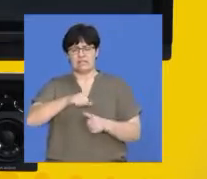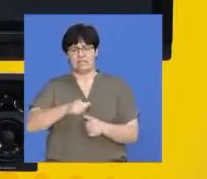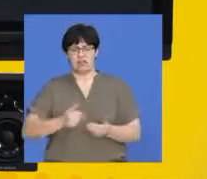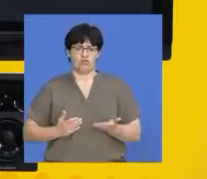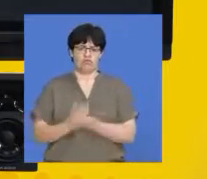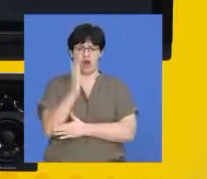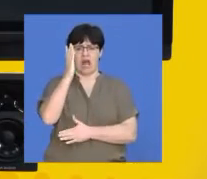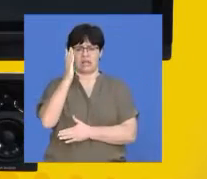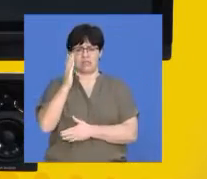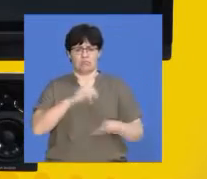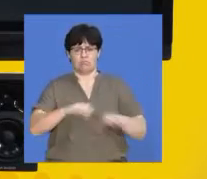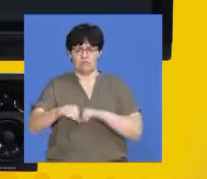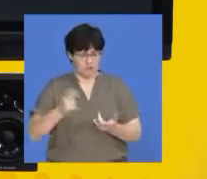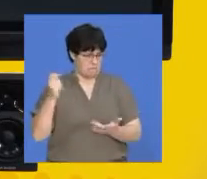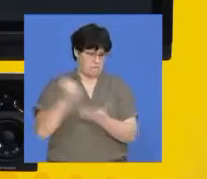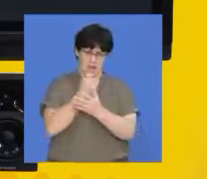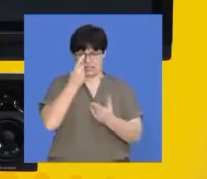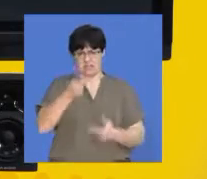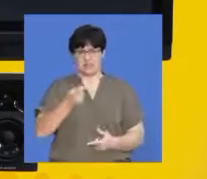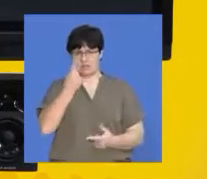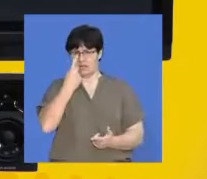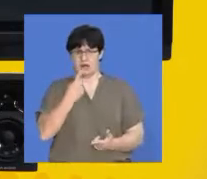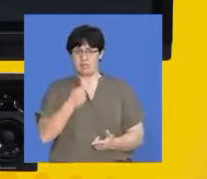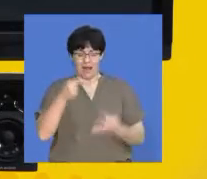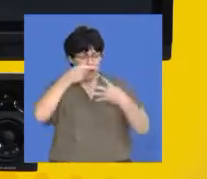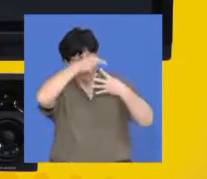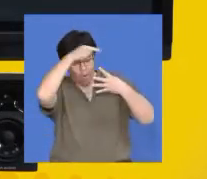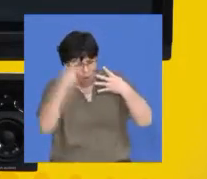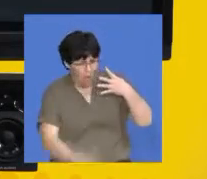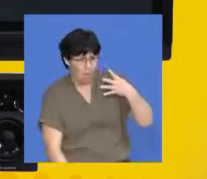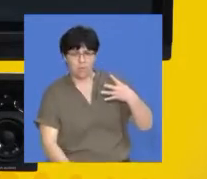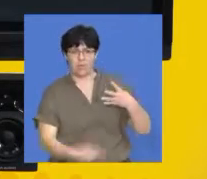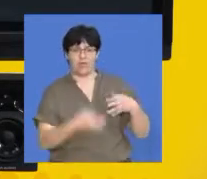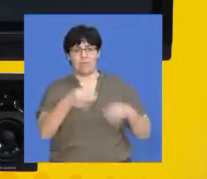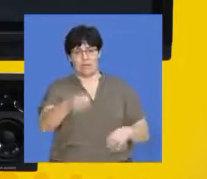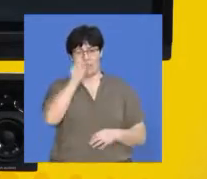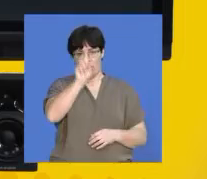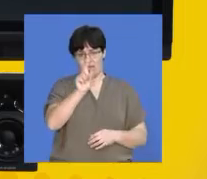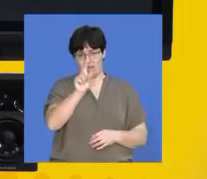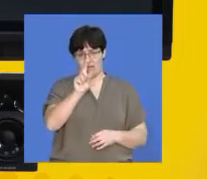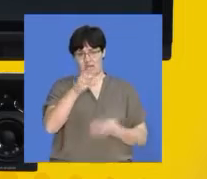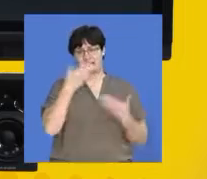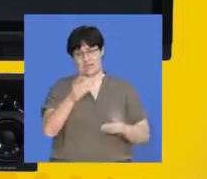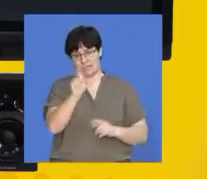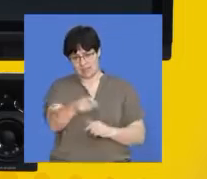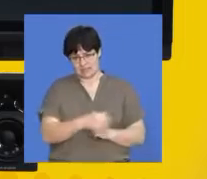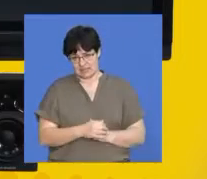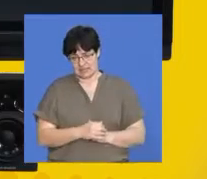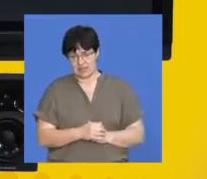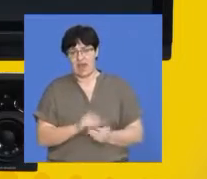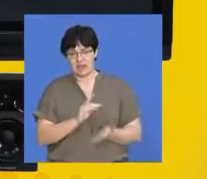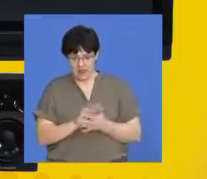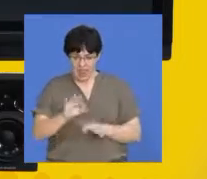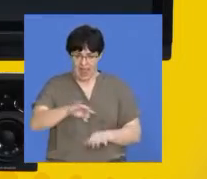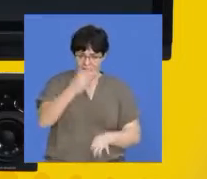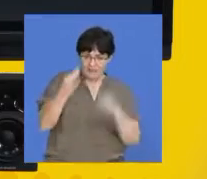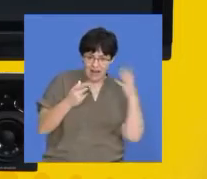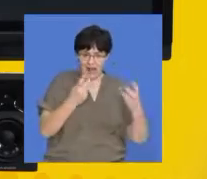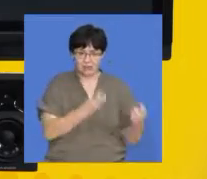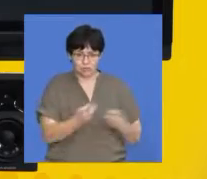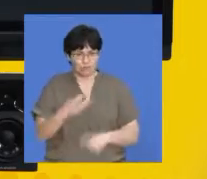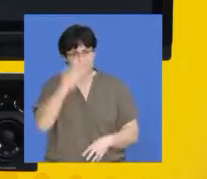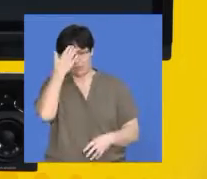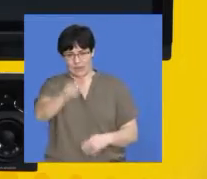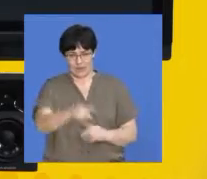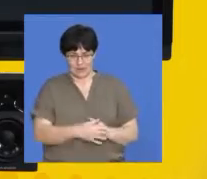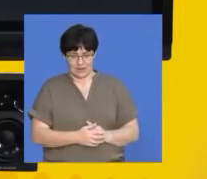have to study everything that you're supposed to study for this paper, paper 1, and then you know how to analyze the sources.